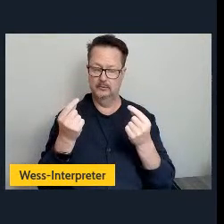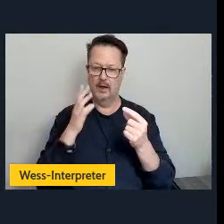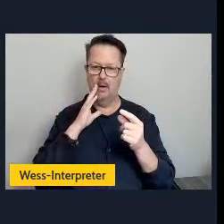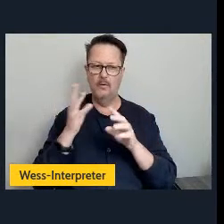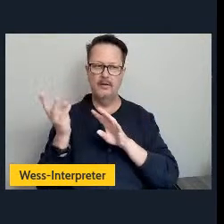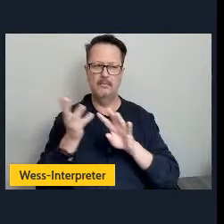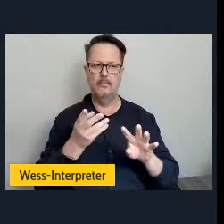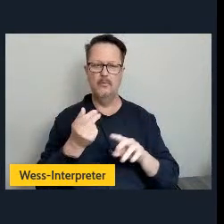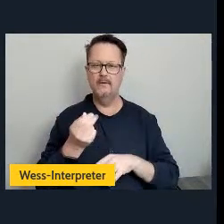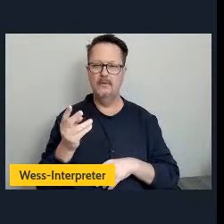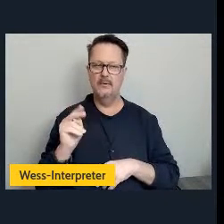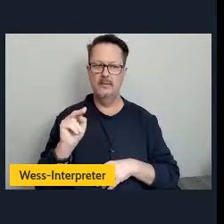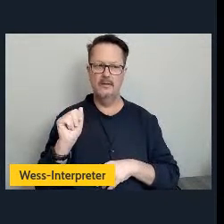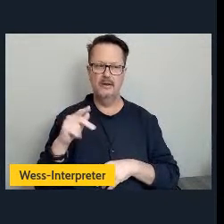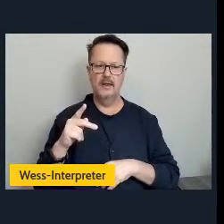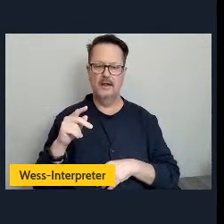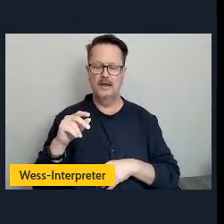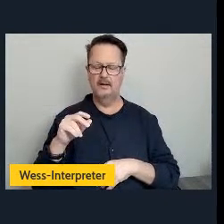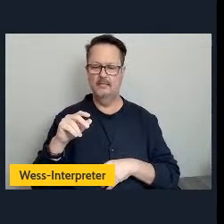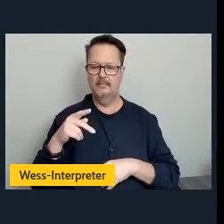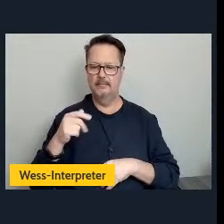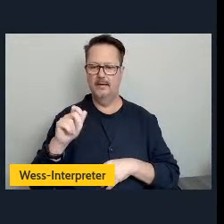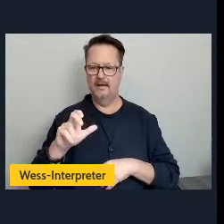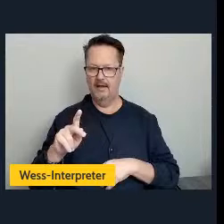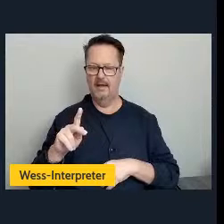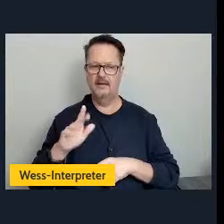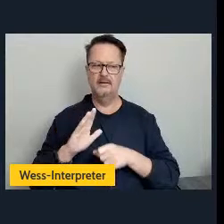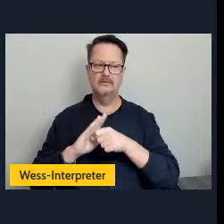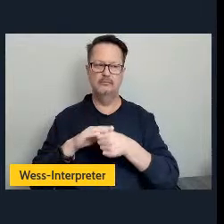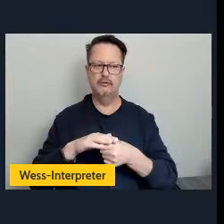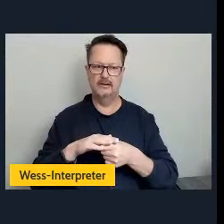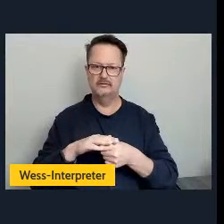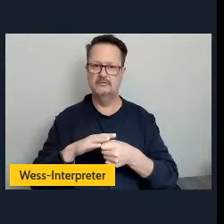the NAGPAC suppression modules.